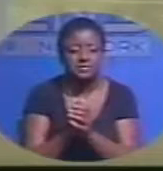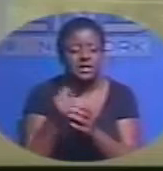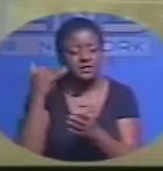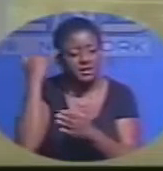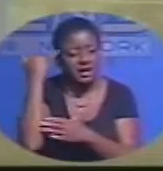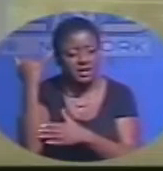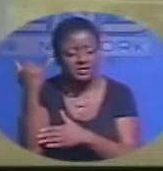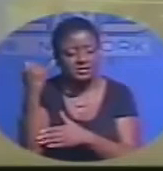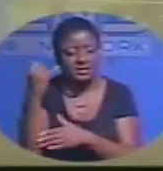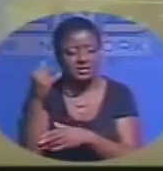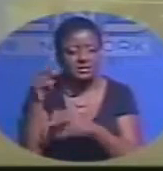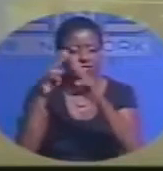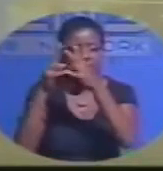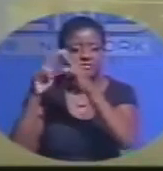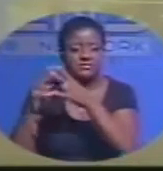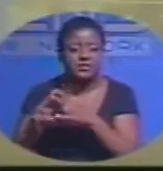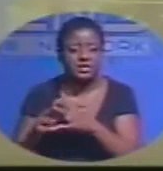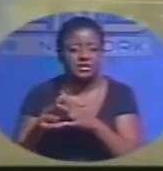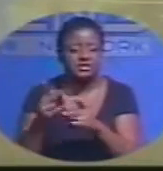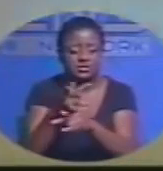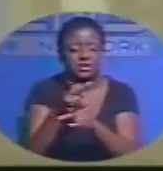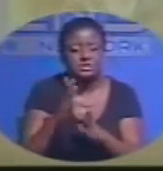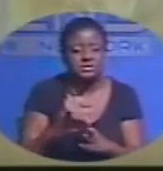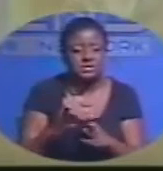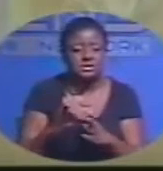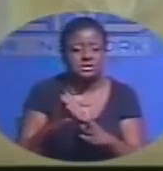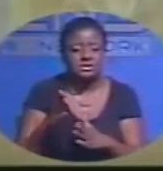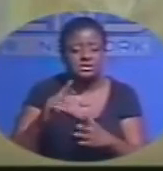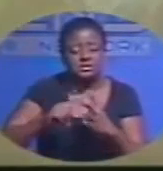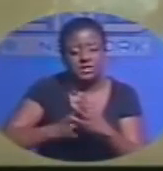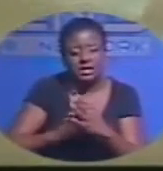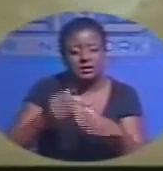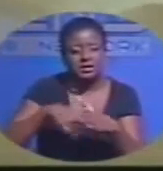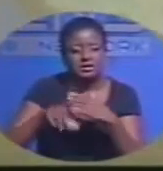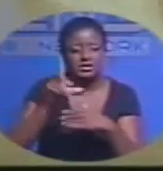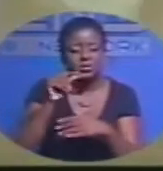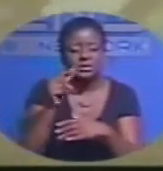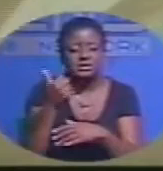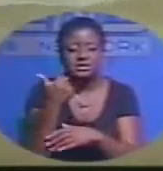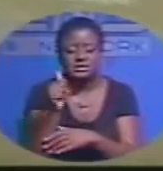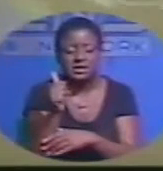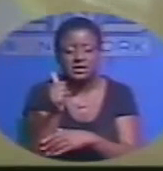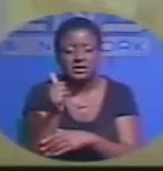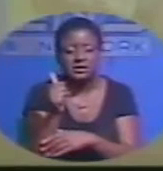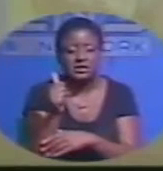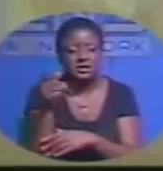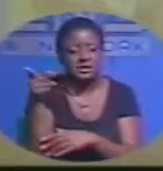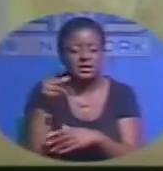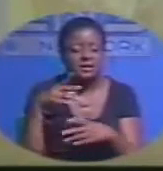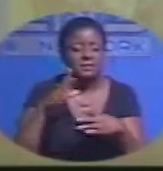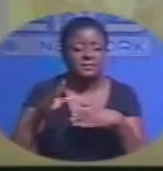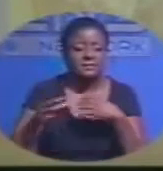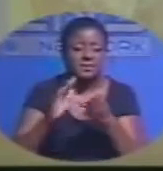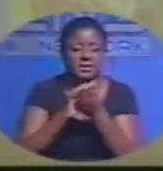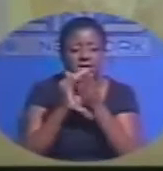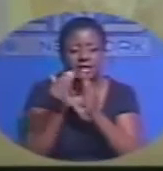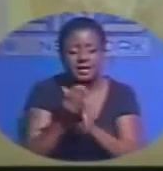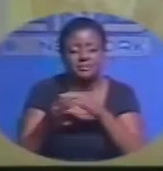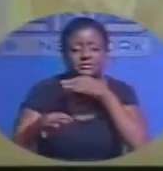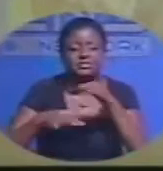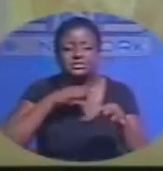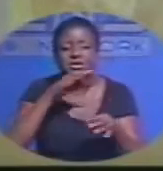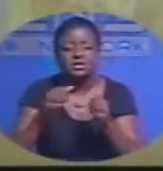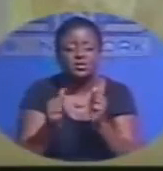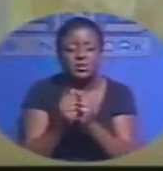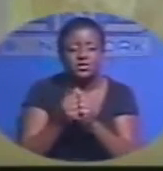in 2010 when Dr. Nottage, the MP for Bain and Grantstown, says he became so frustrated by the level of violent crime in that area that